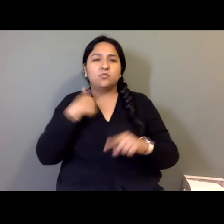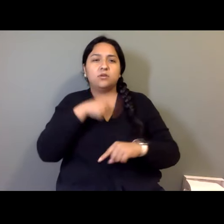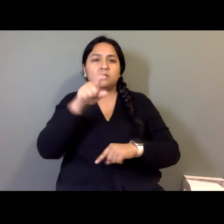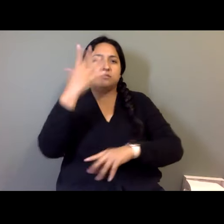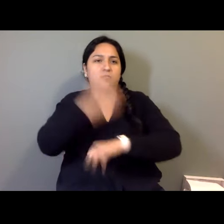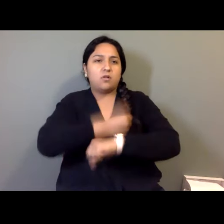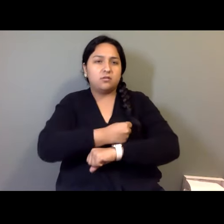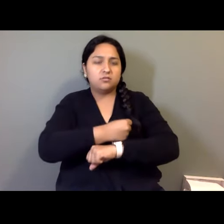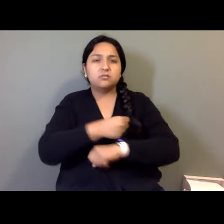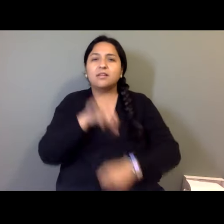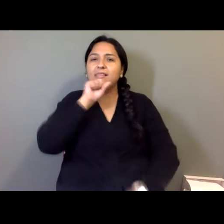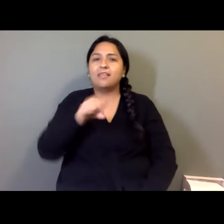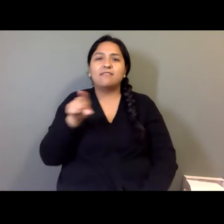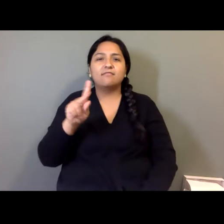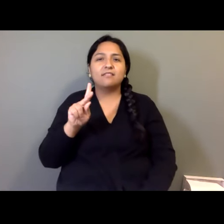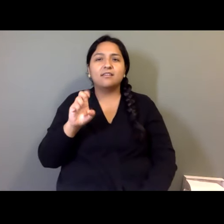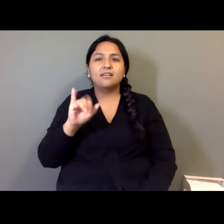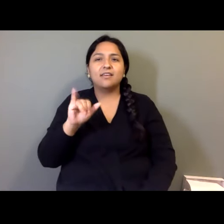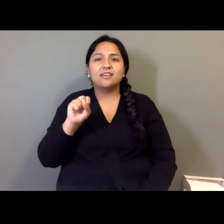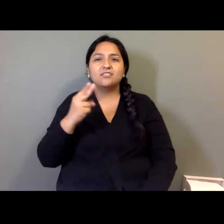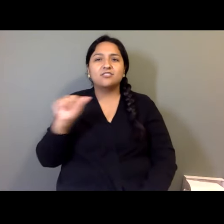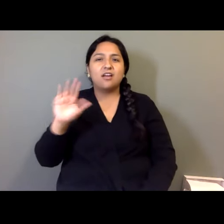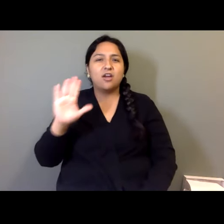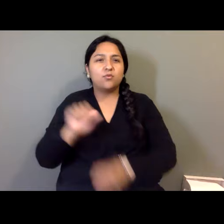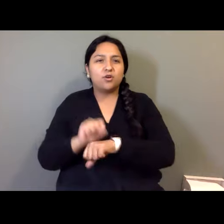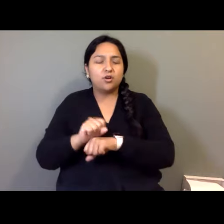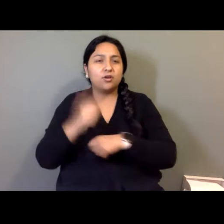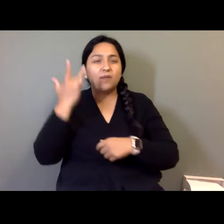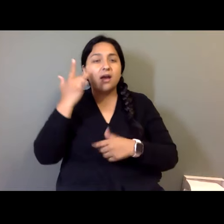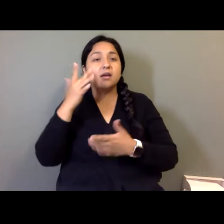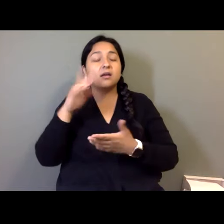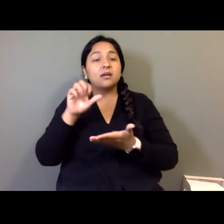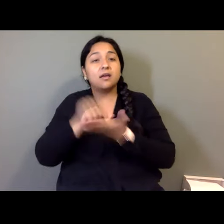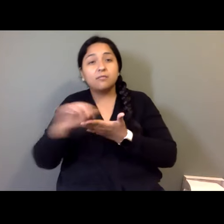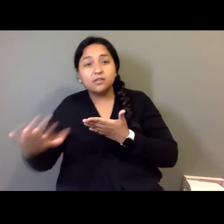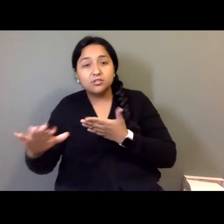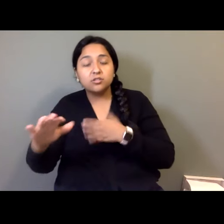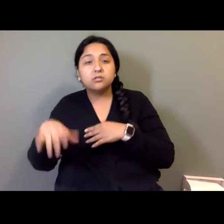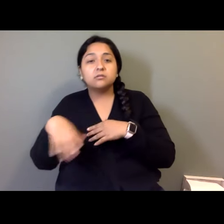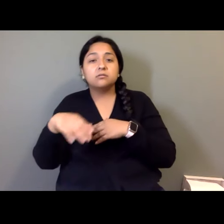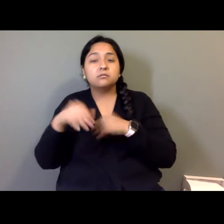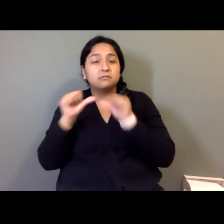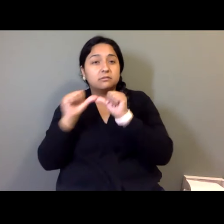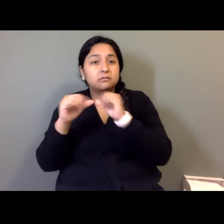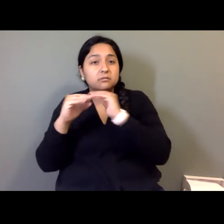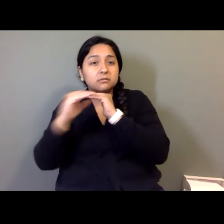I love what they're and she's doing, because like, abolition is sustainability outside of the system. And so